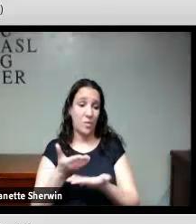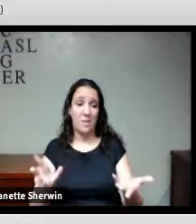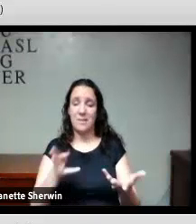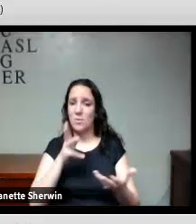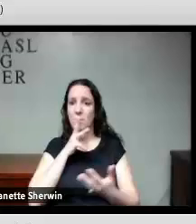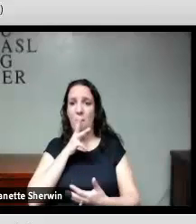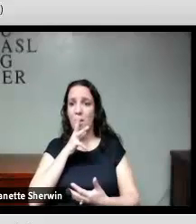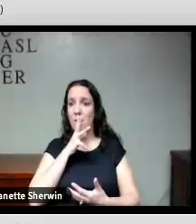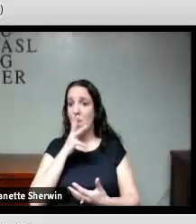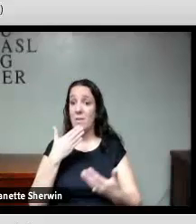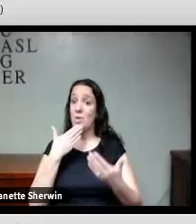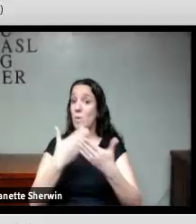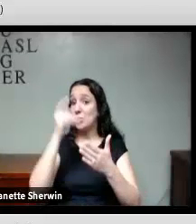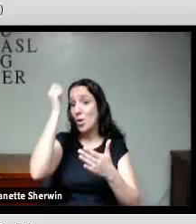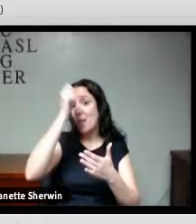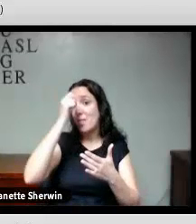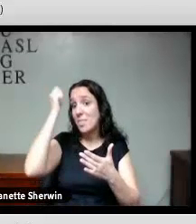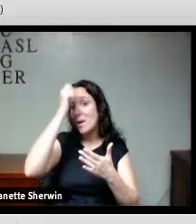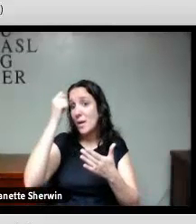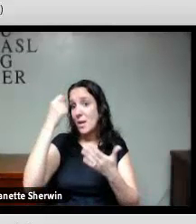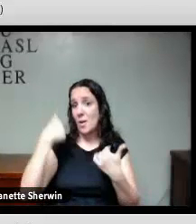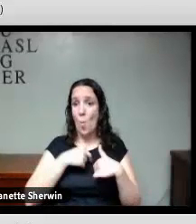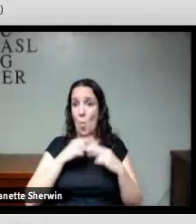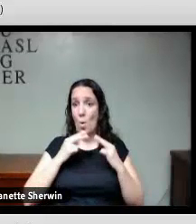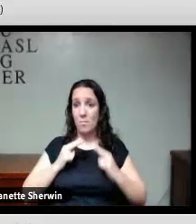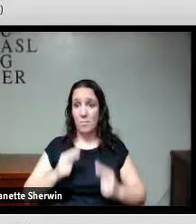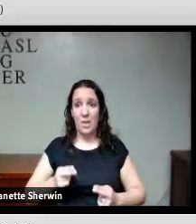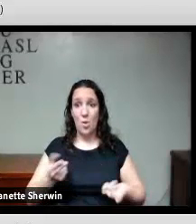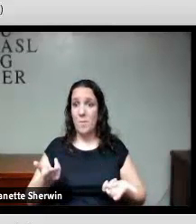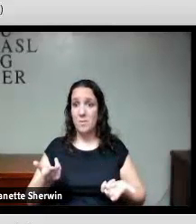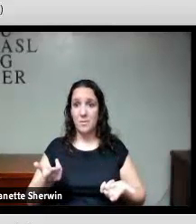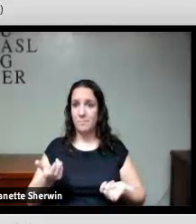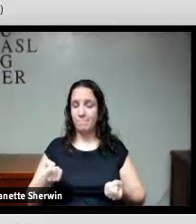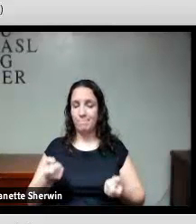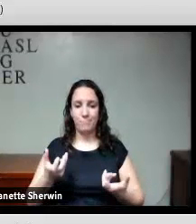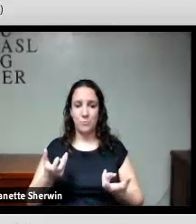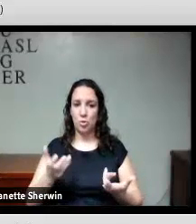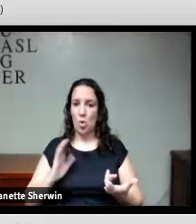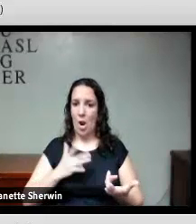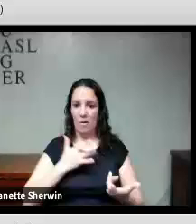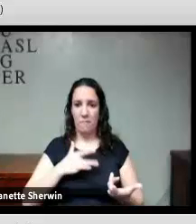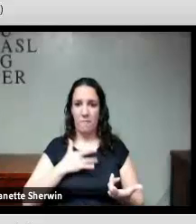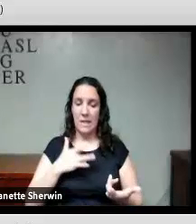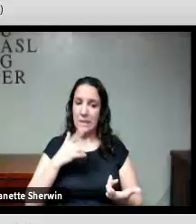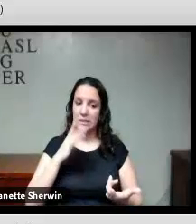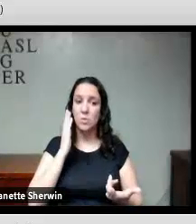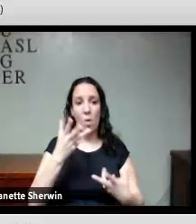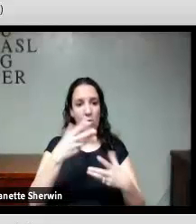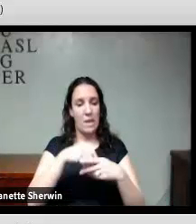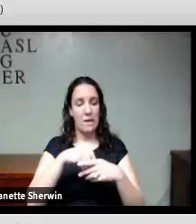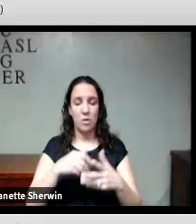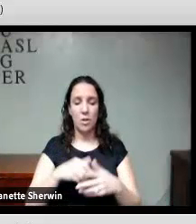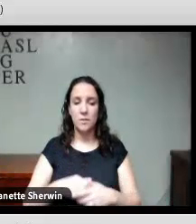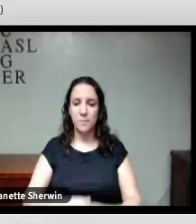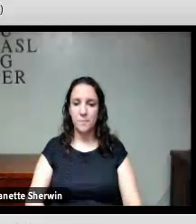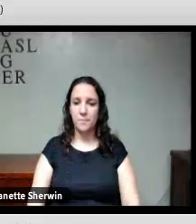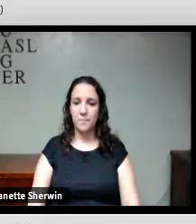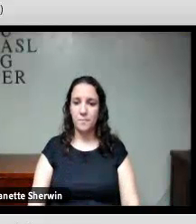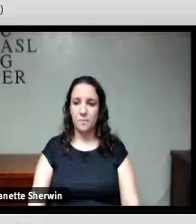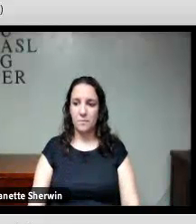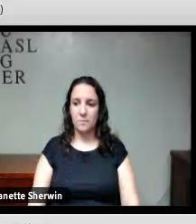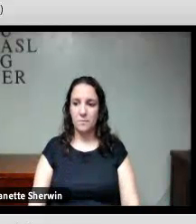I've said 2 or 3 times, we're human. These are human feelings we have. These are human feelings they have. It all sounds good. We can go to workshops